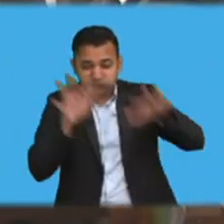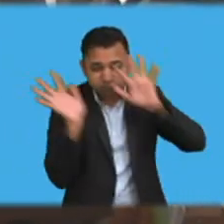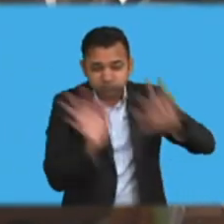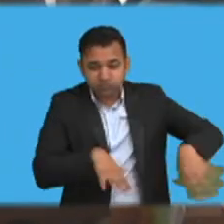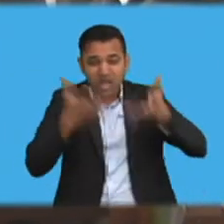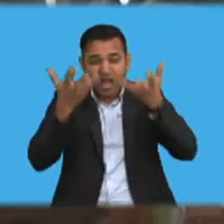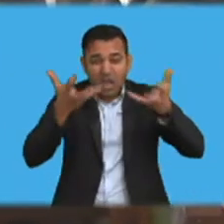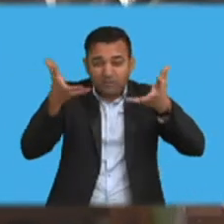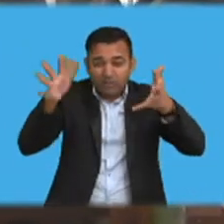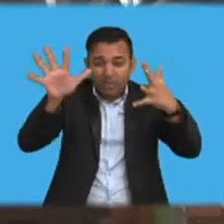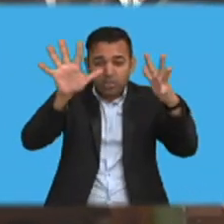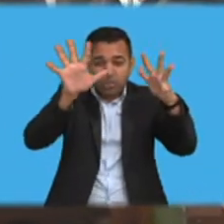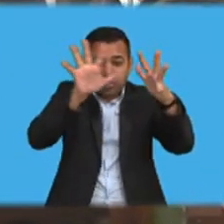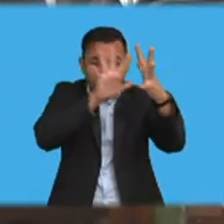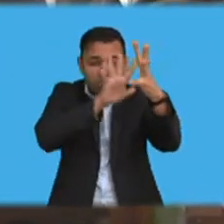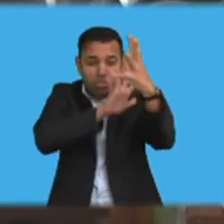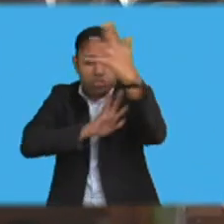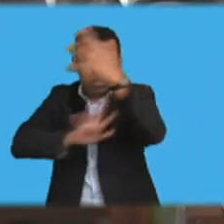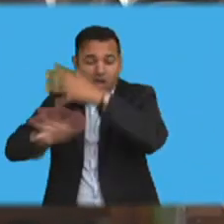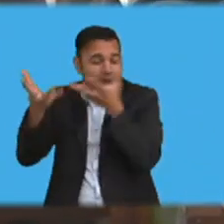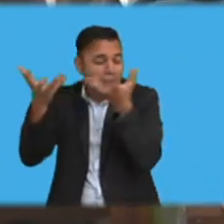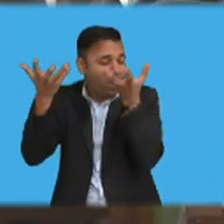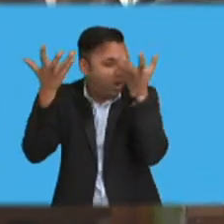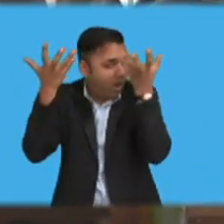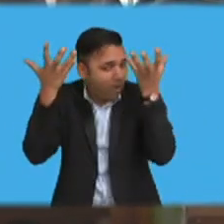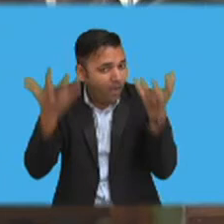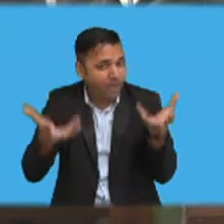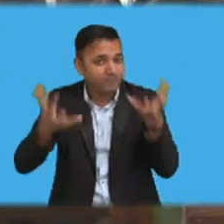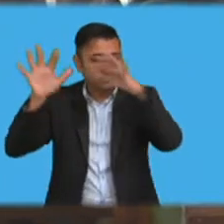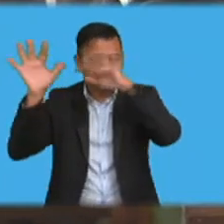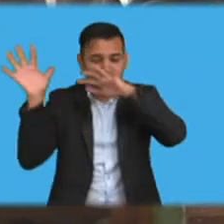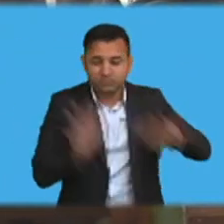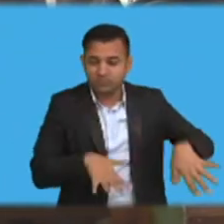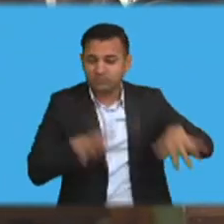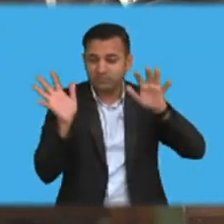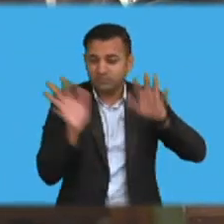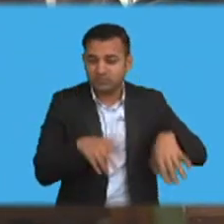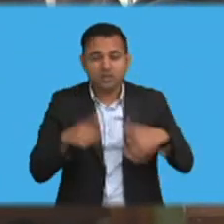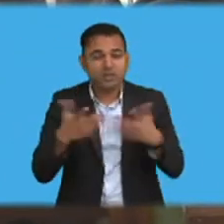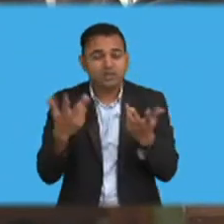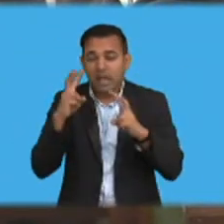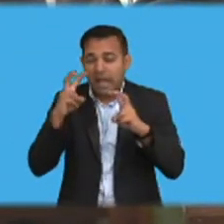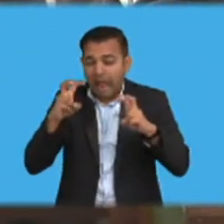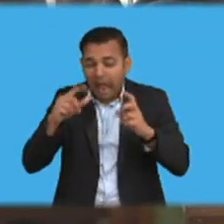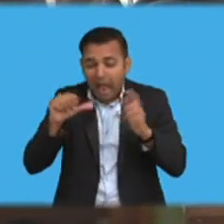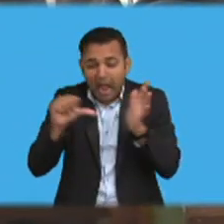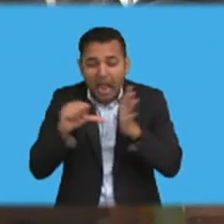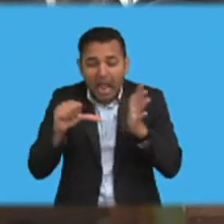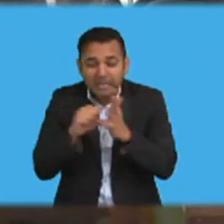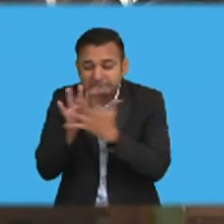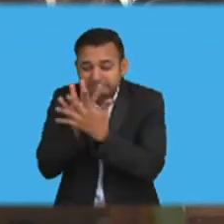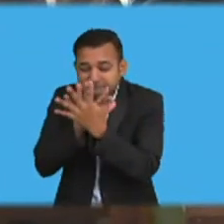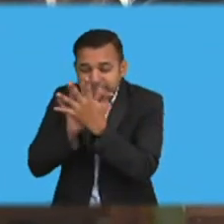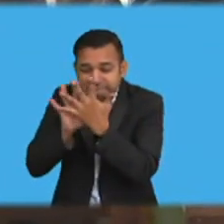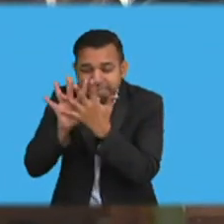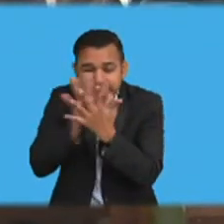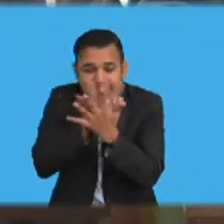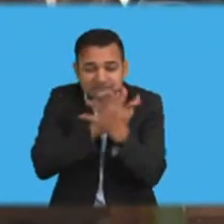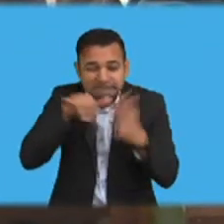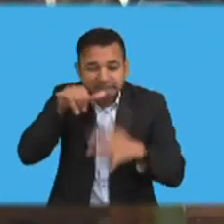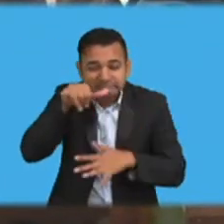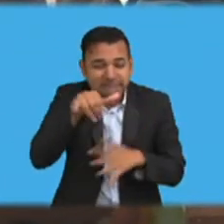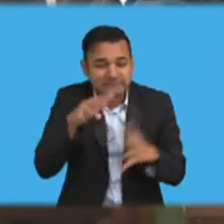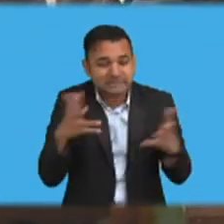and the next day hampered the search and rescue operations. On Wednesday, 28 February, the weather improved with